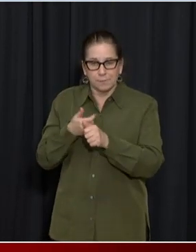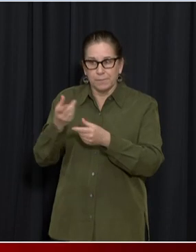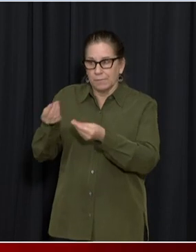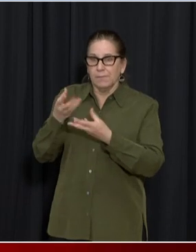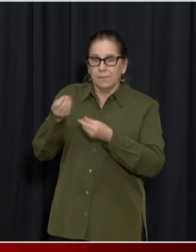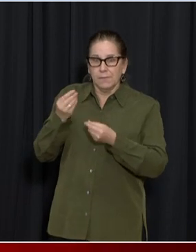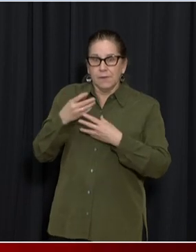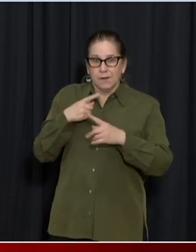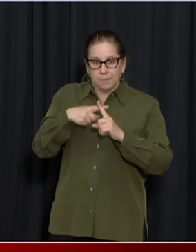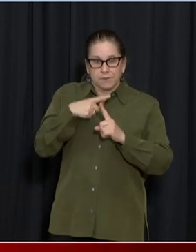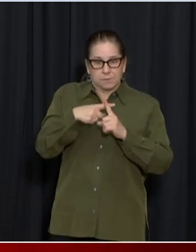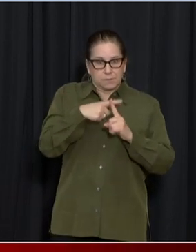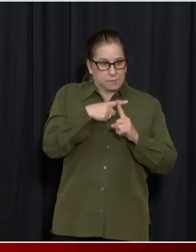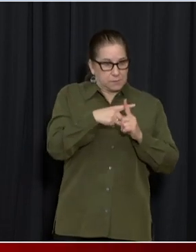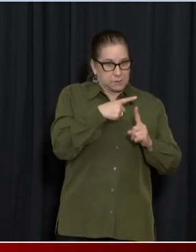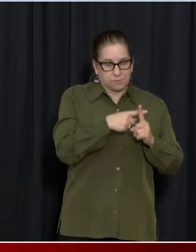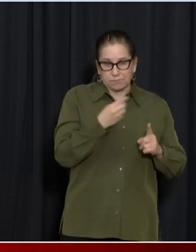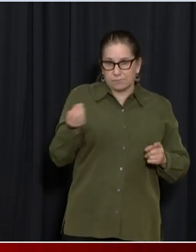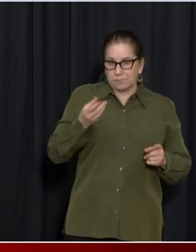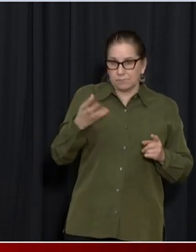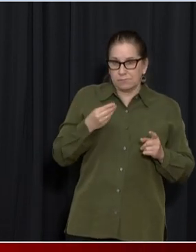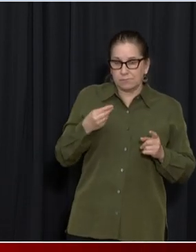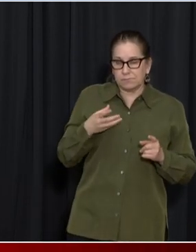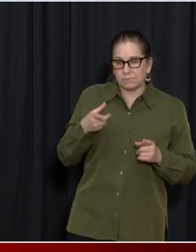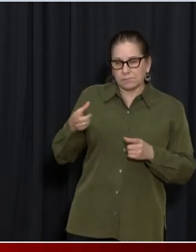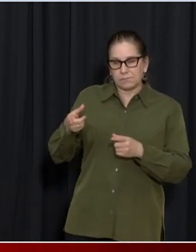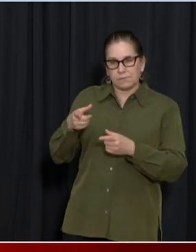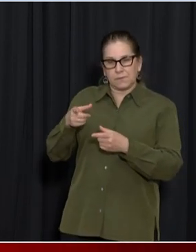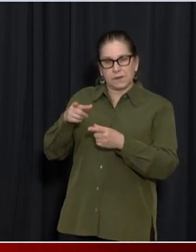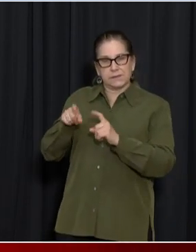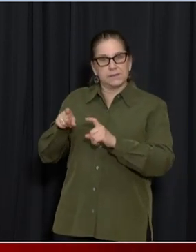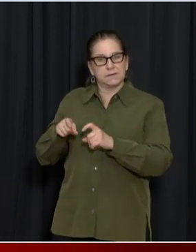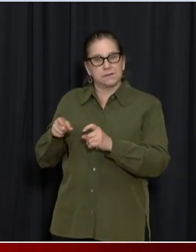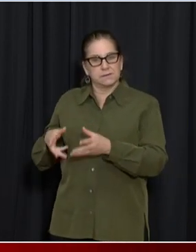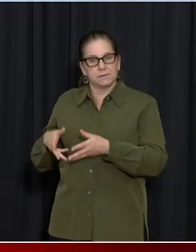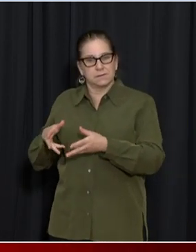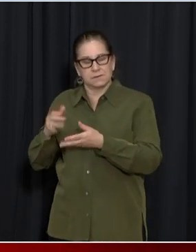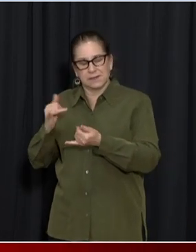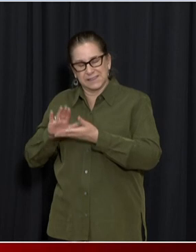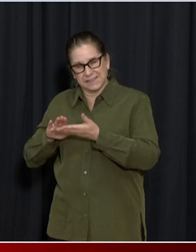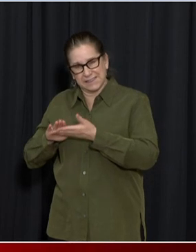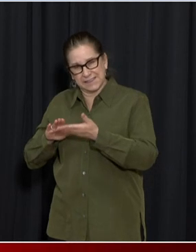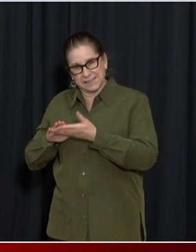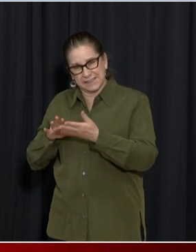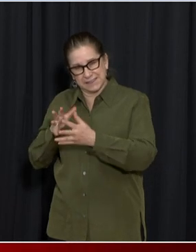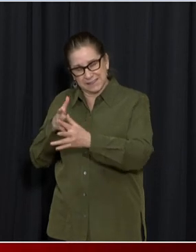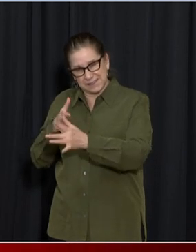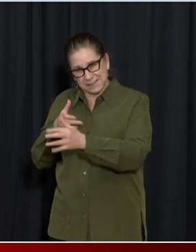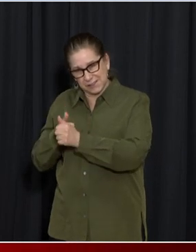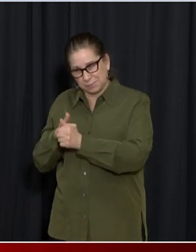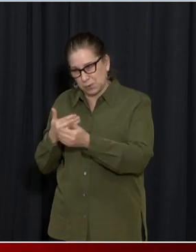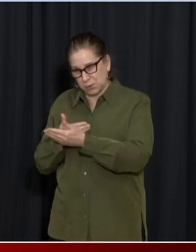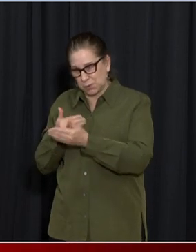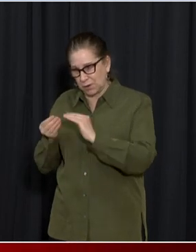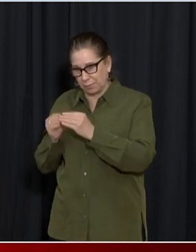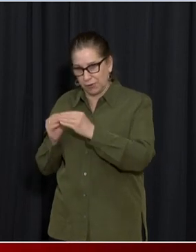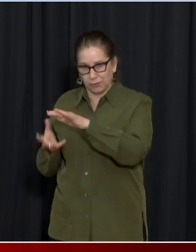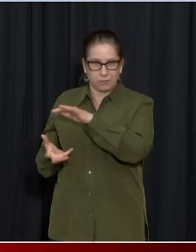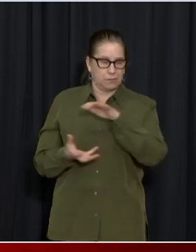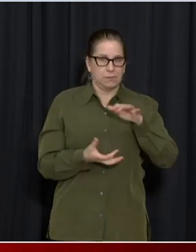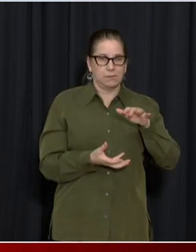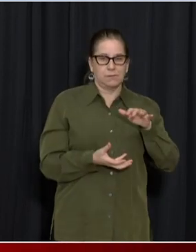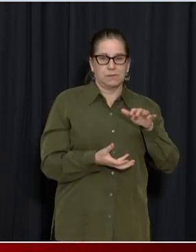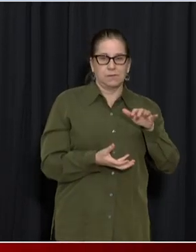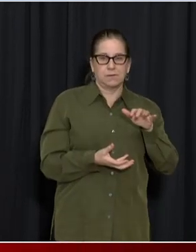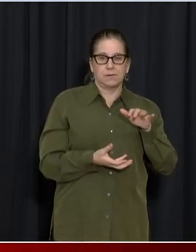of time. Their tests were sitting in a laboratory. Those results came into us. Those individuals have various symptom onset